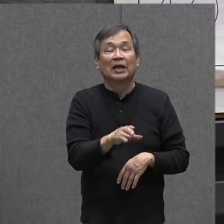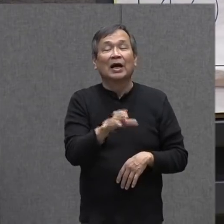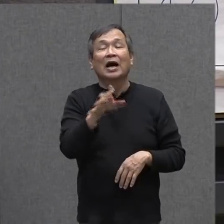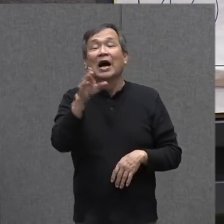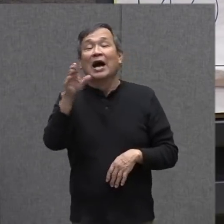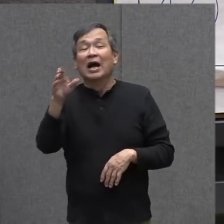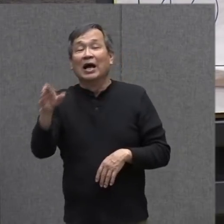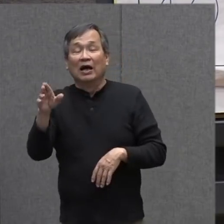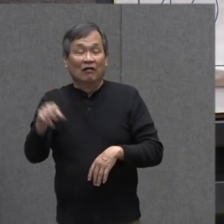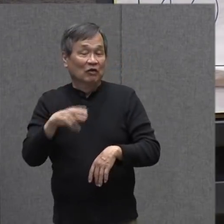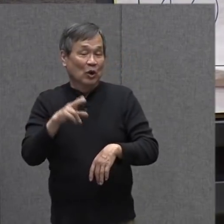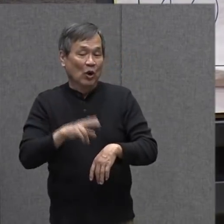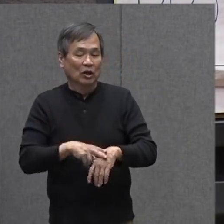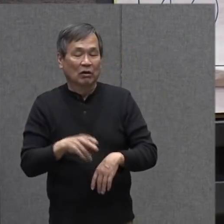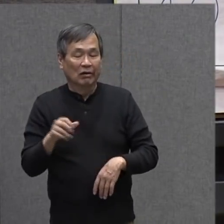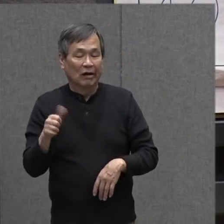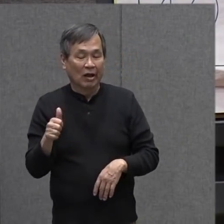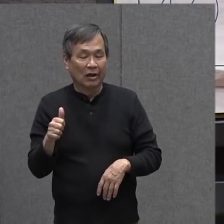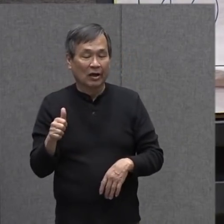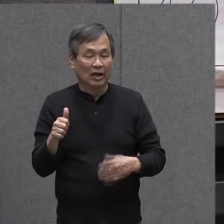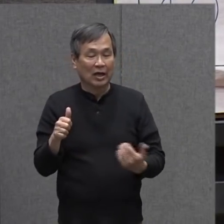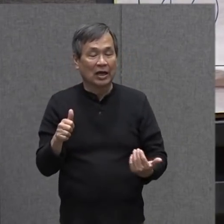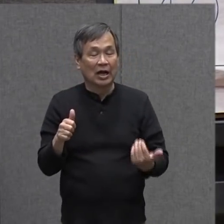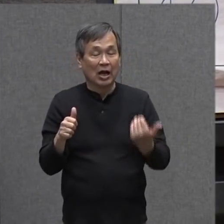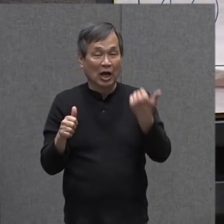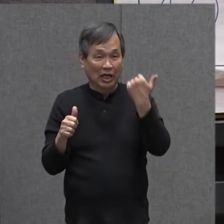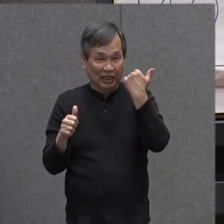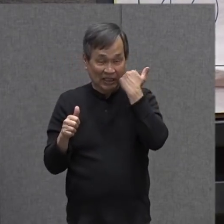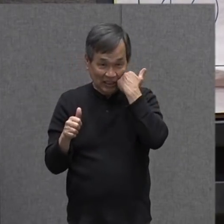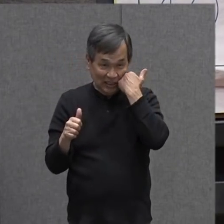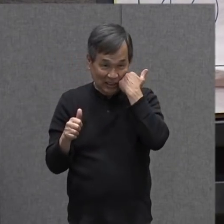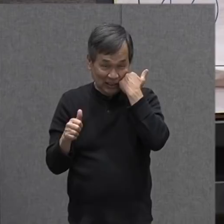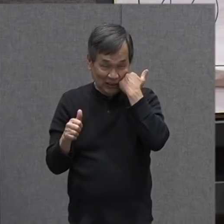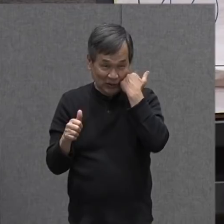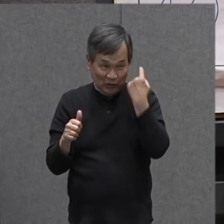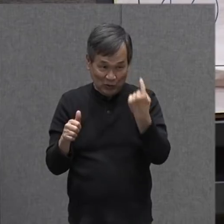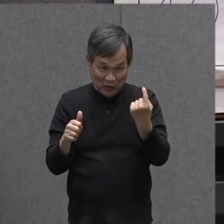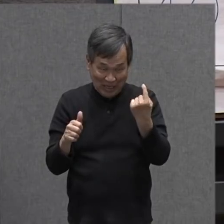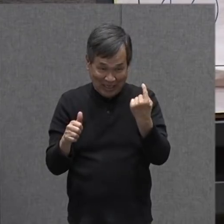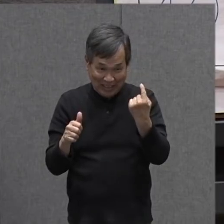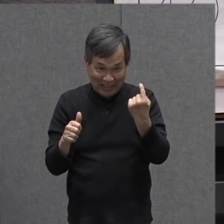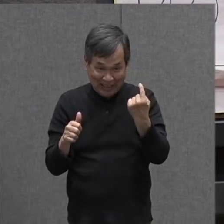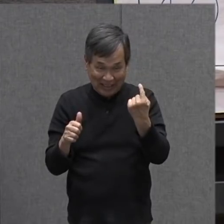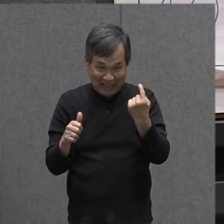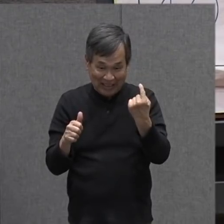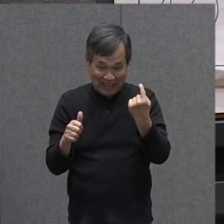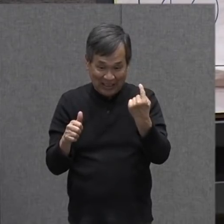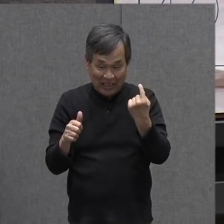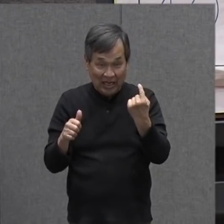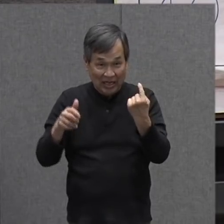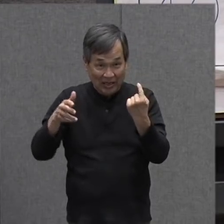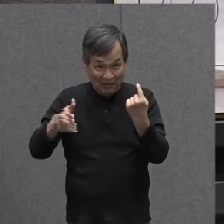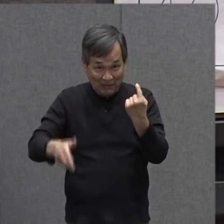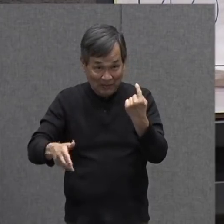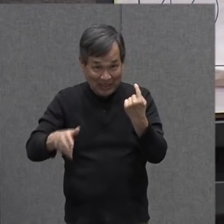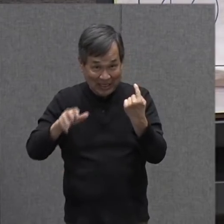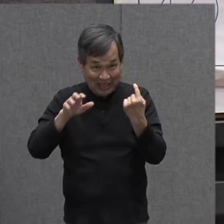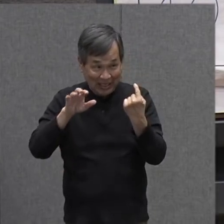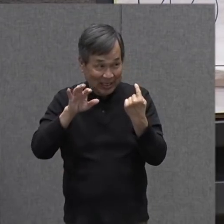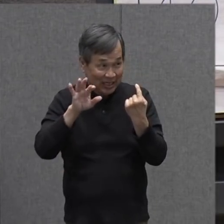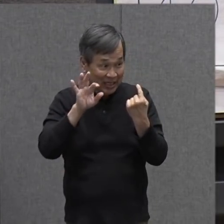aps.distancelearning@gmail.com. And I'll let you take the rest away. All right, last time I was with you guys, we had